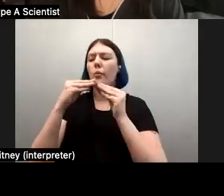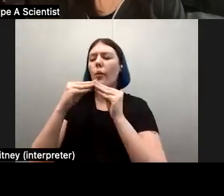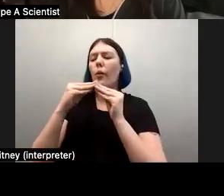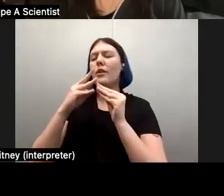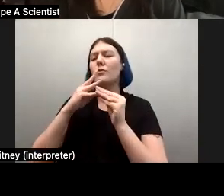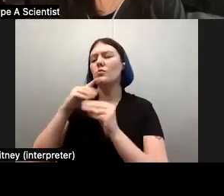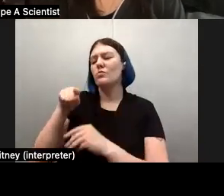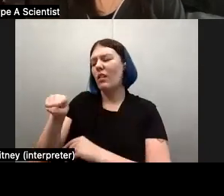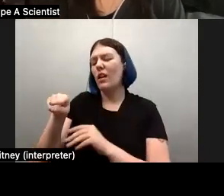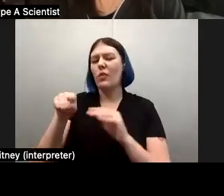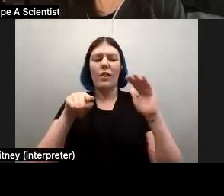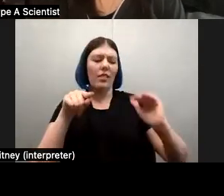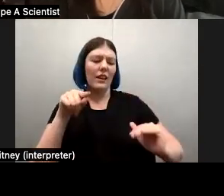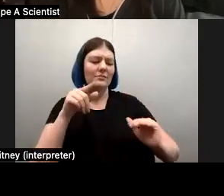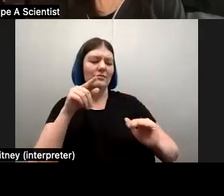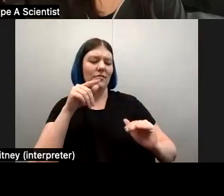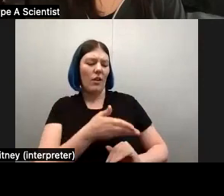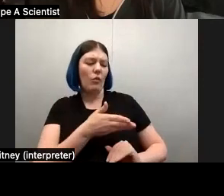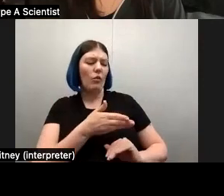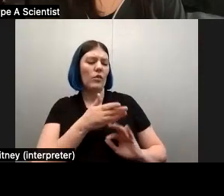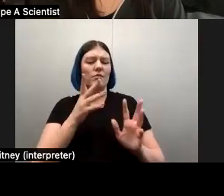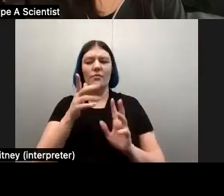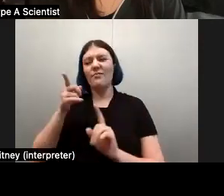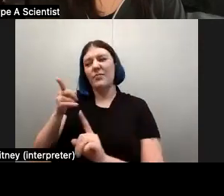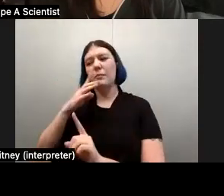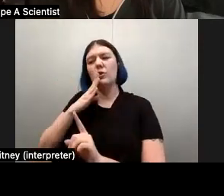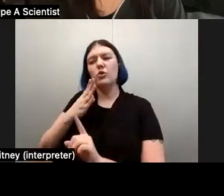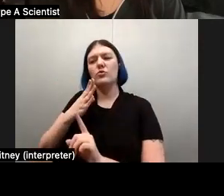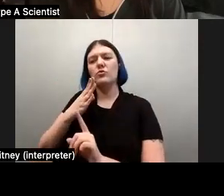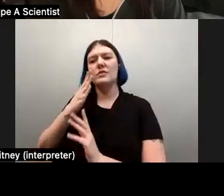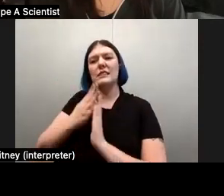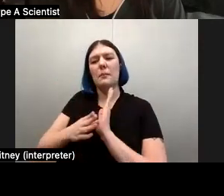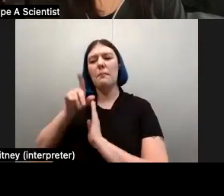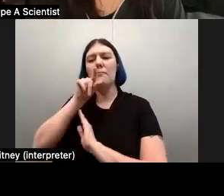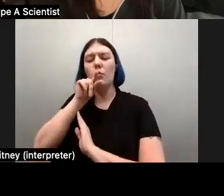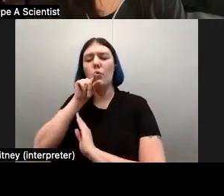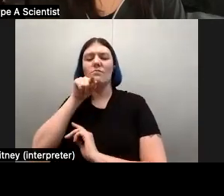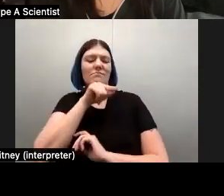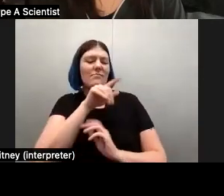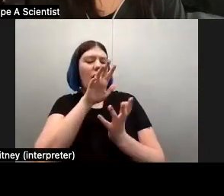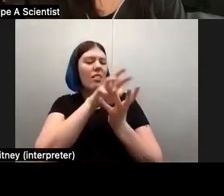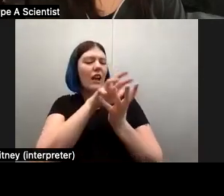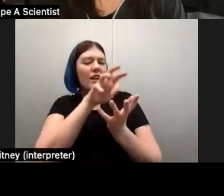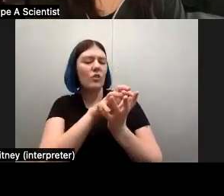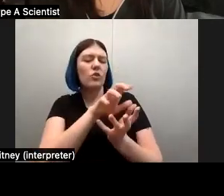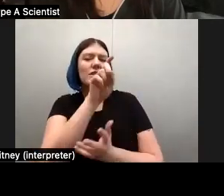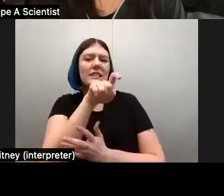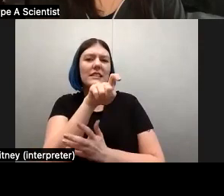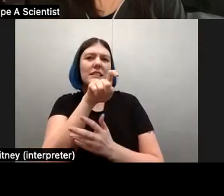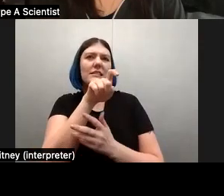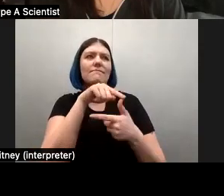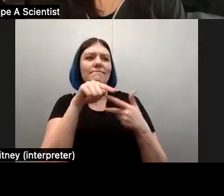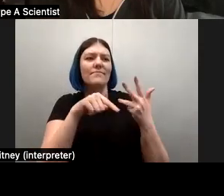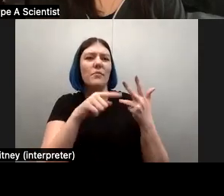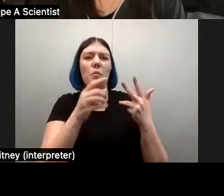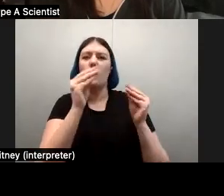less water there. This would be good for wading birds, or alligators need, they need more